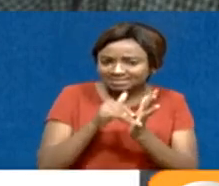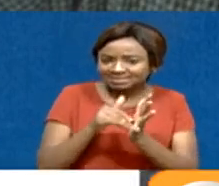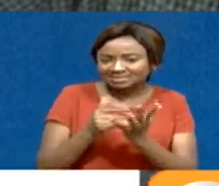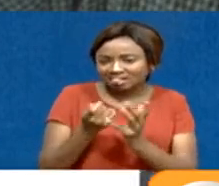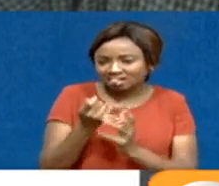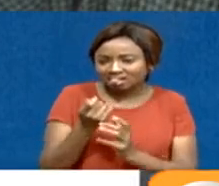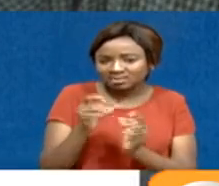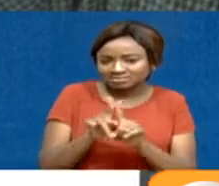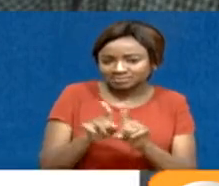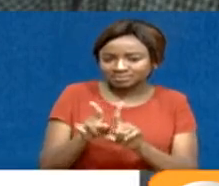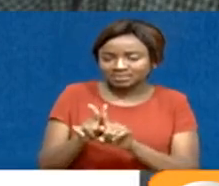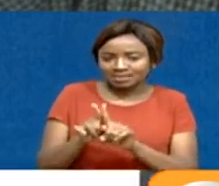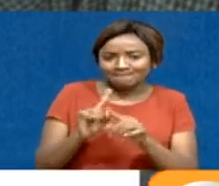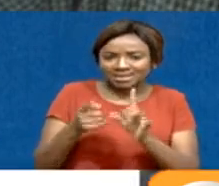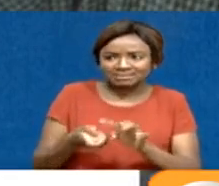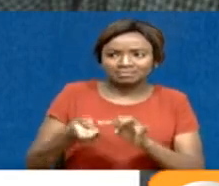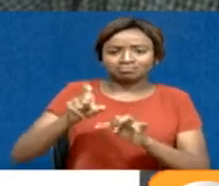increase of